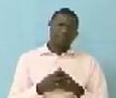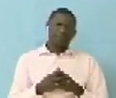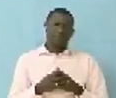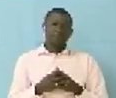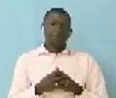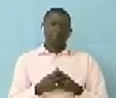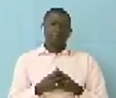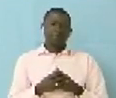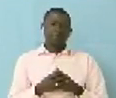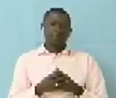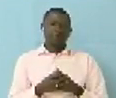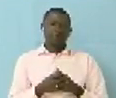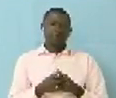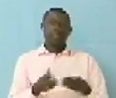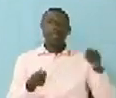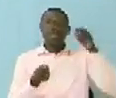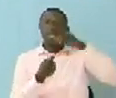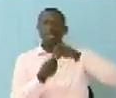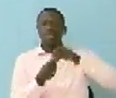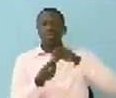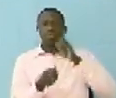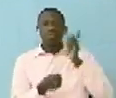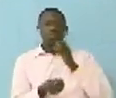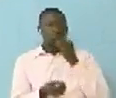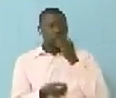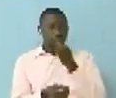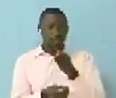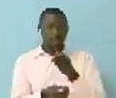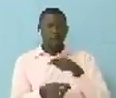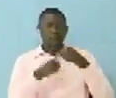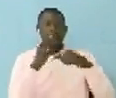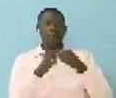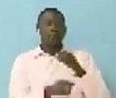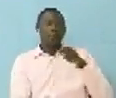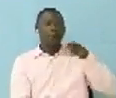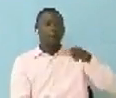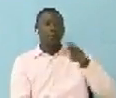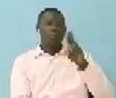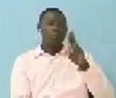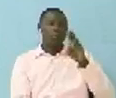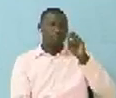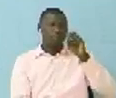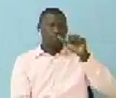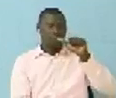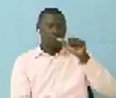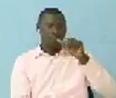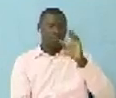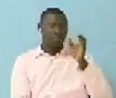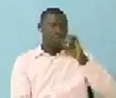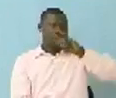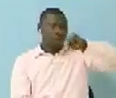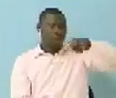In addition to what you said about Musa Jame, he too was reporting to the president.